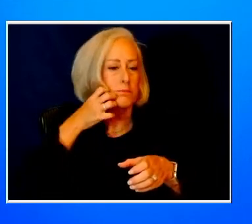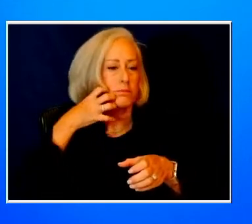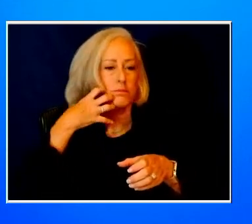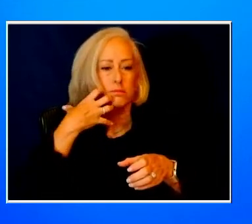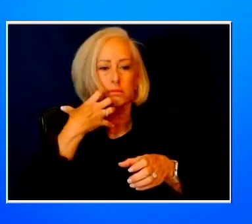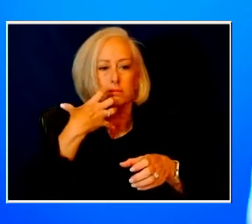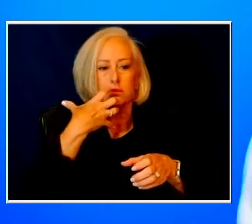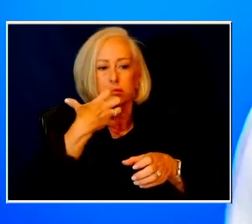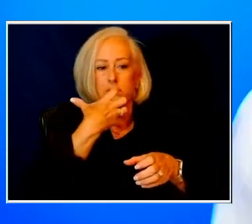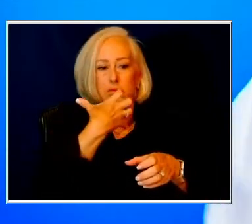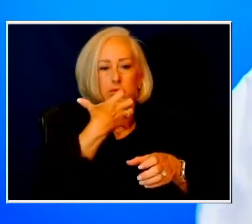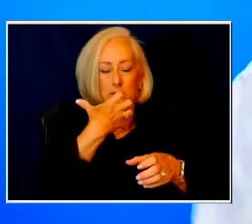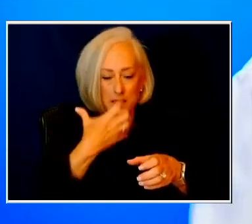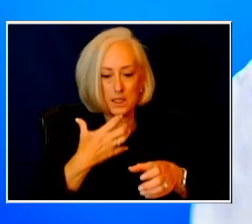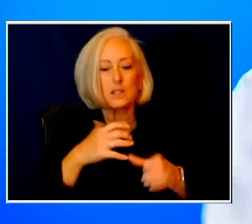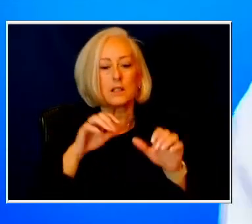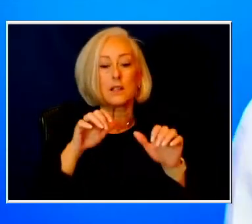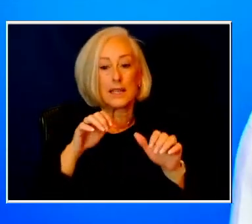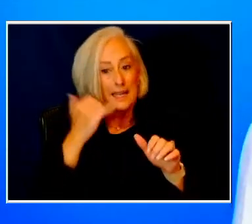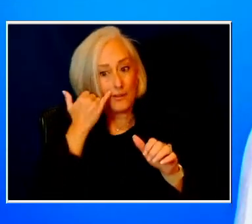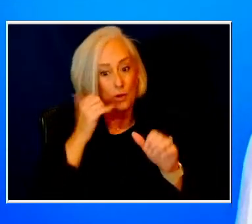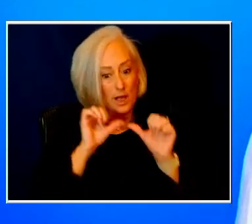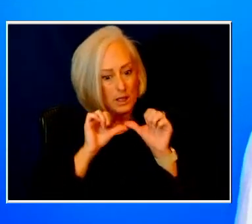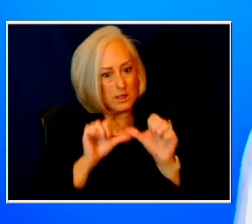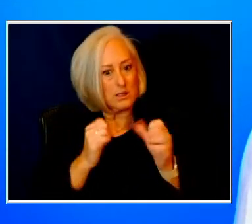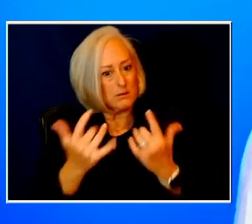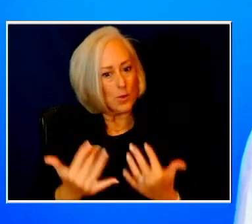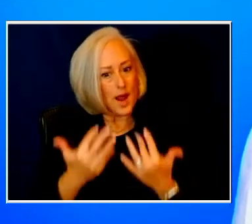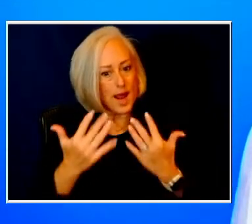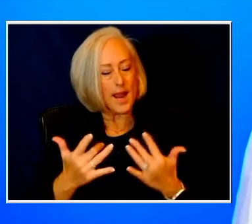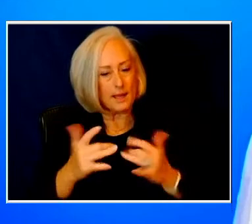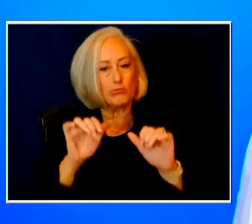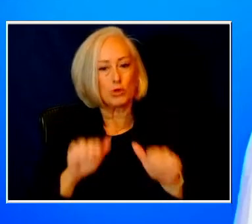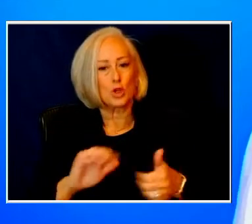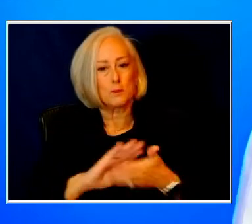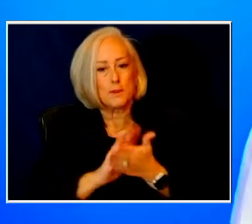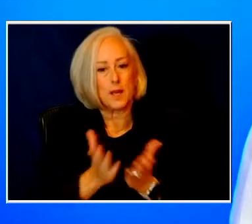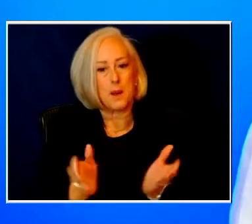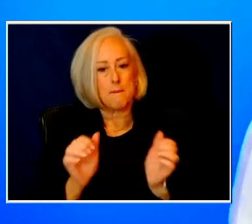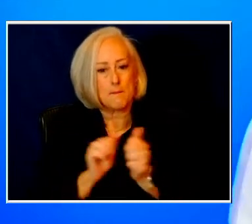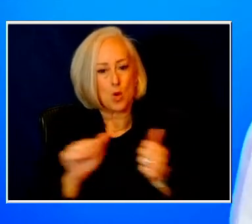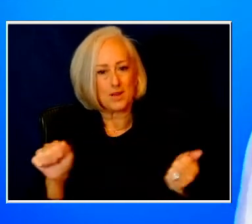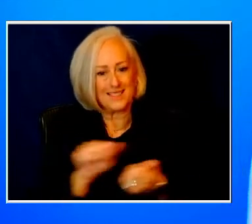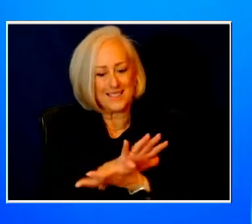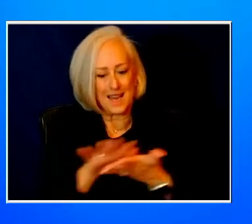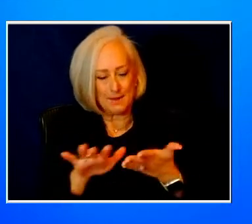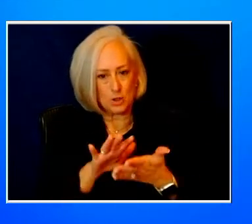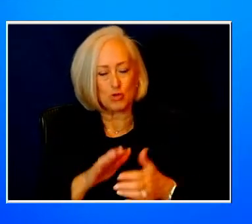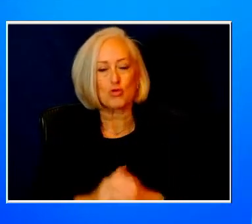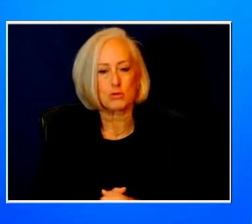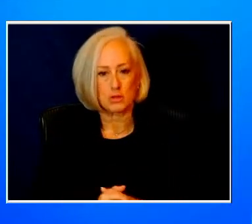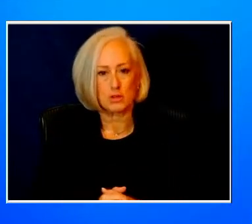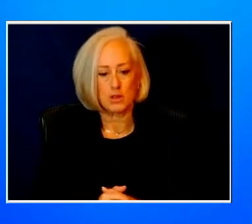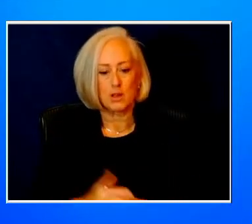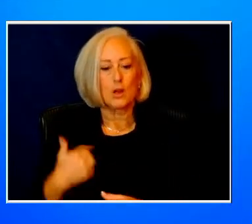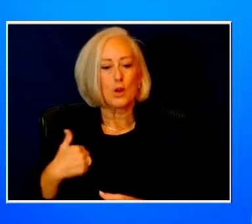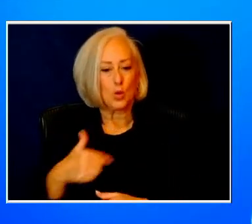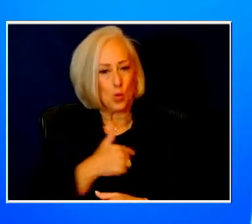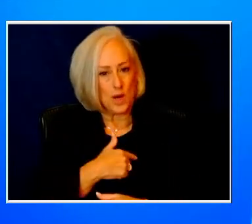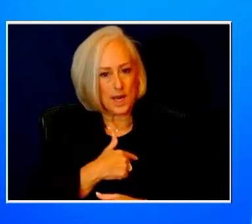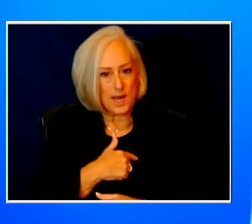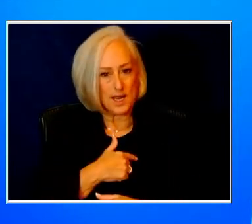damage. And part of the reason that the collaboration developed was that we here at the University of Kansas Health